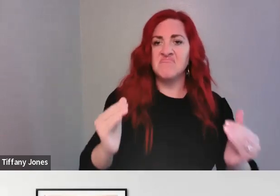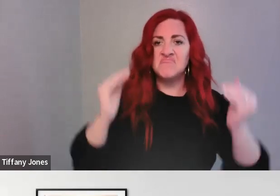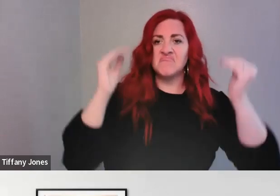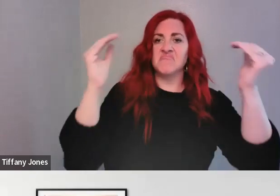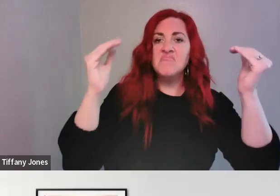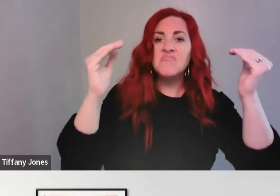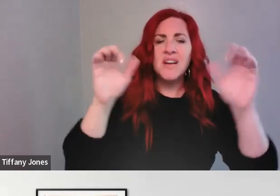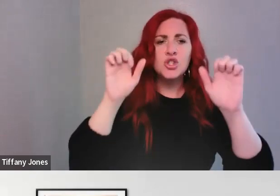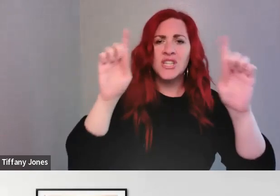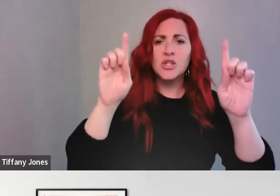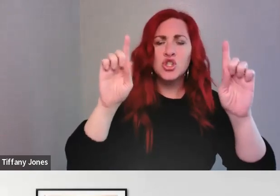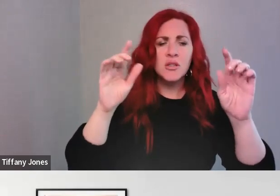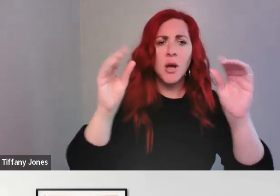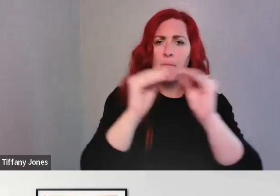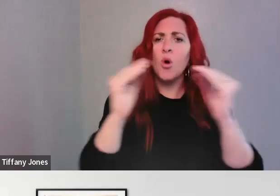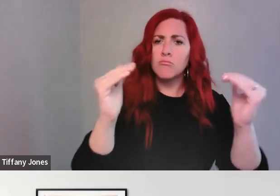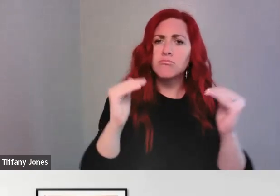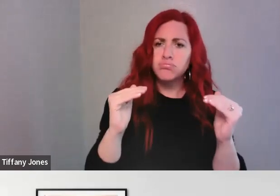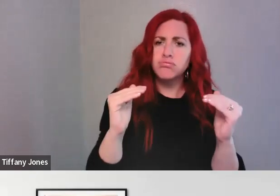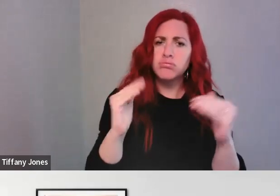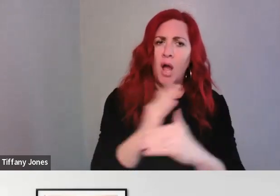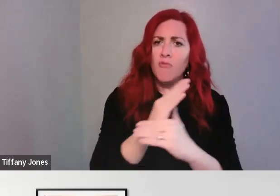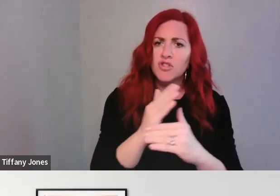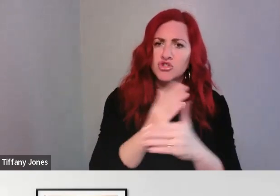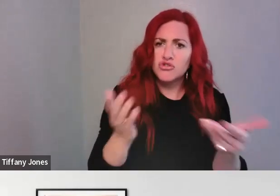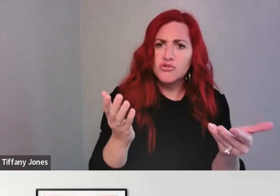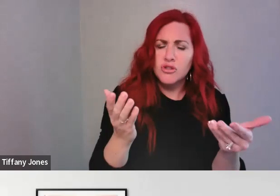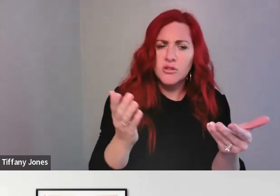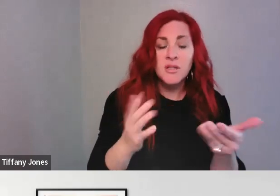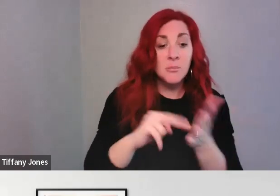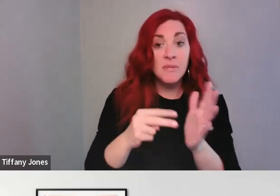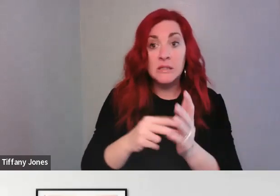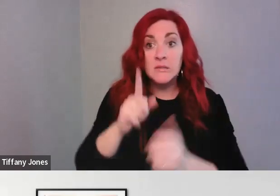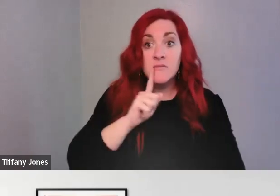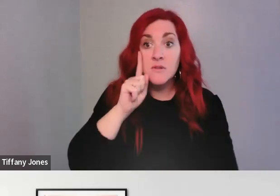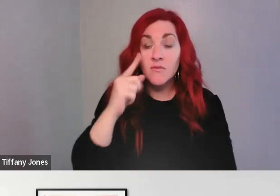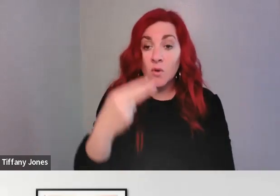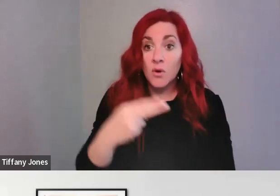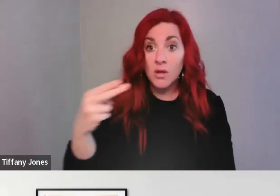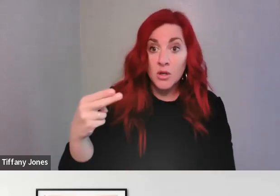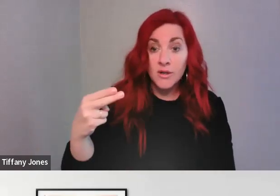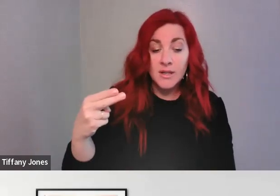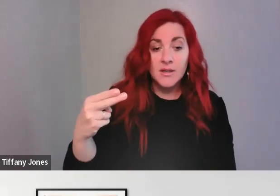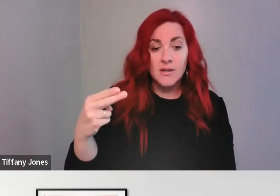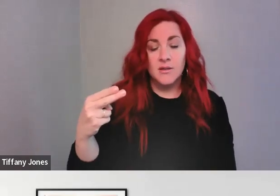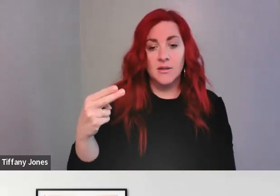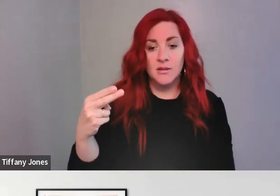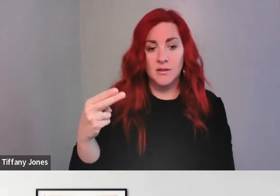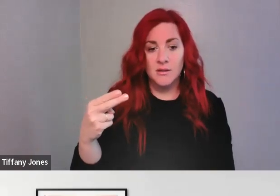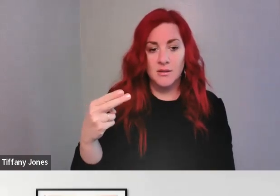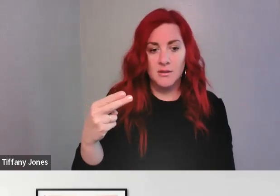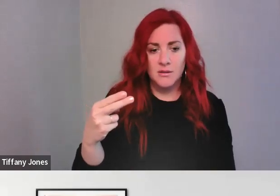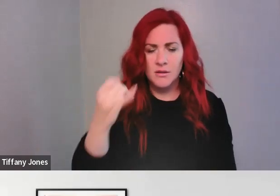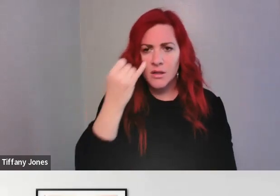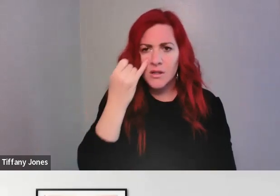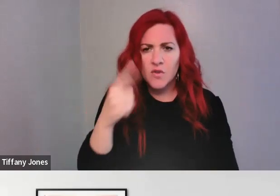Chevy education. And that might mean if you're deaf and hard of hearing, if you can gather, what's going